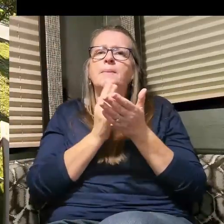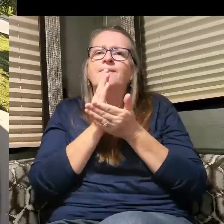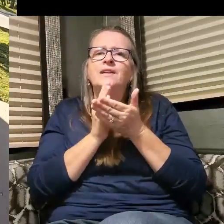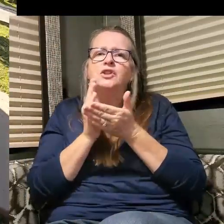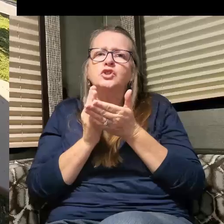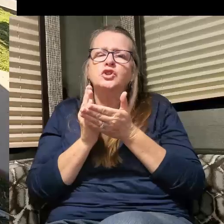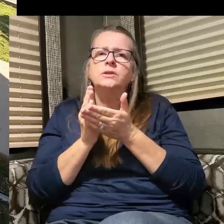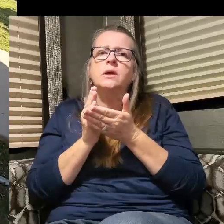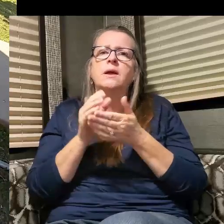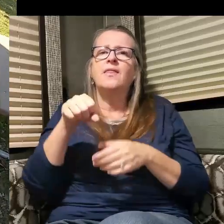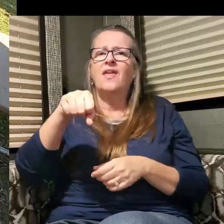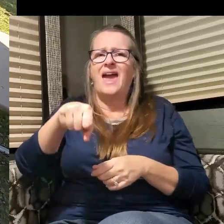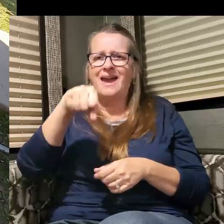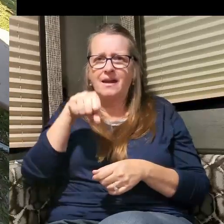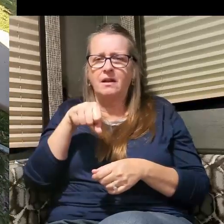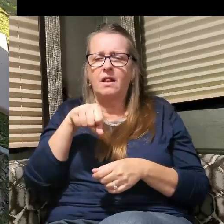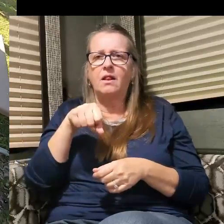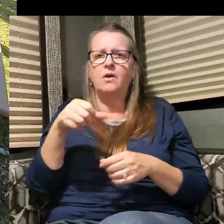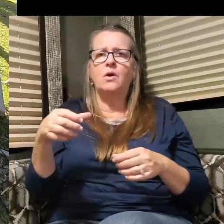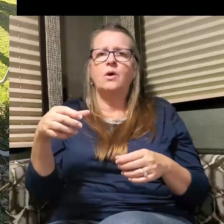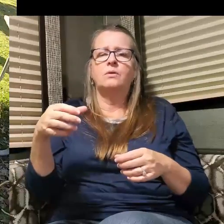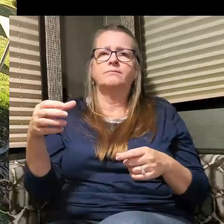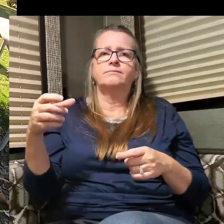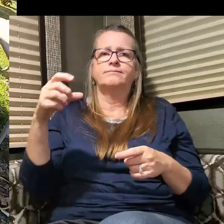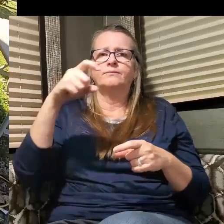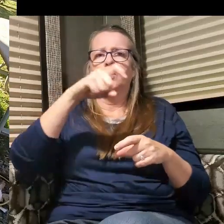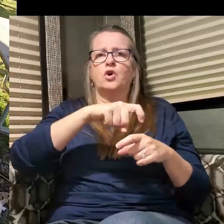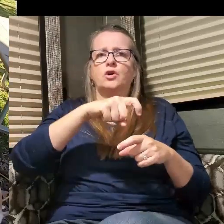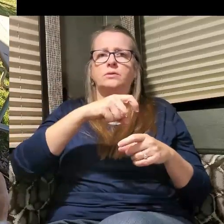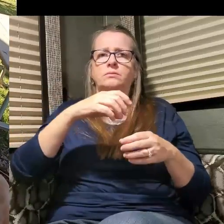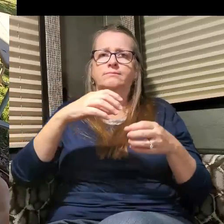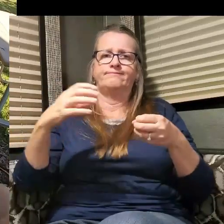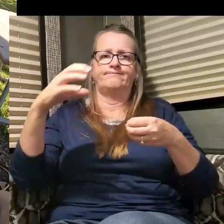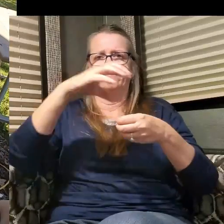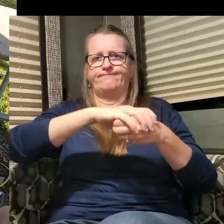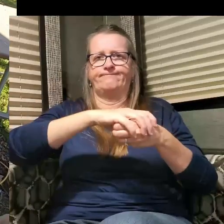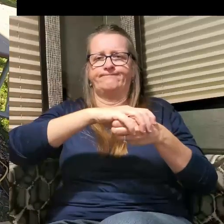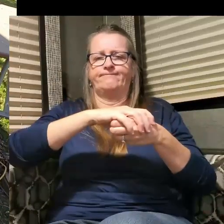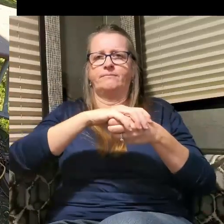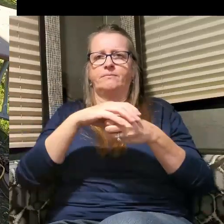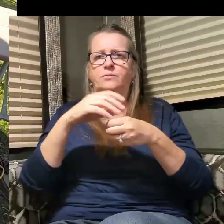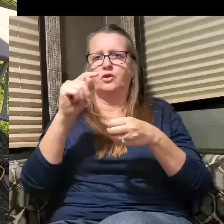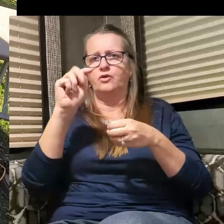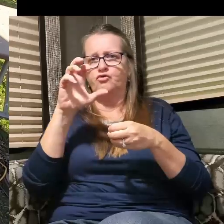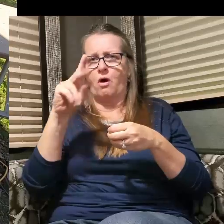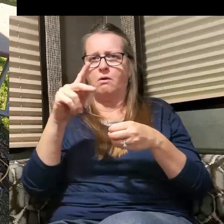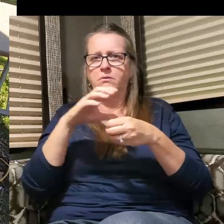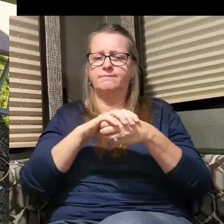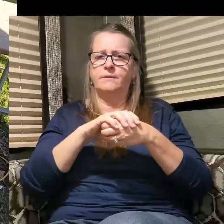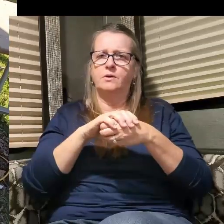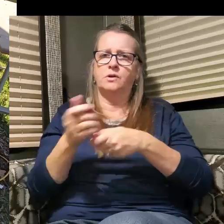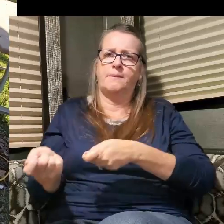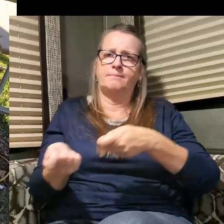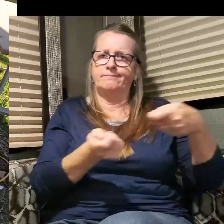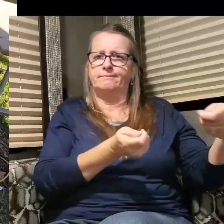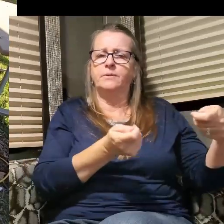features. The handle here hooks to the ball of your truck on the hitch, so you can